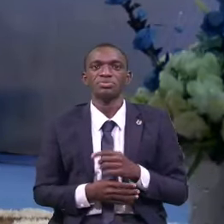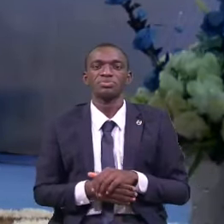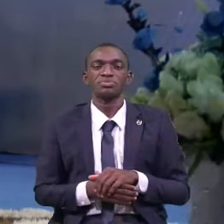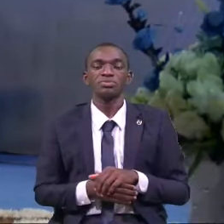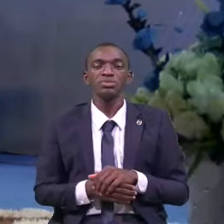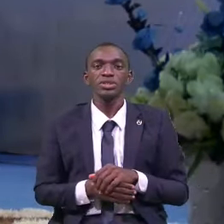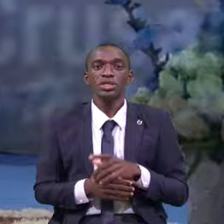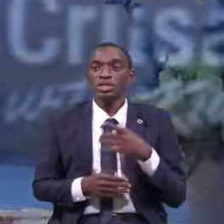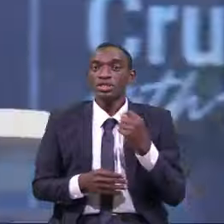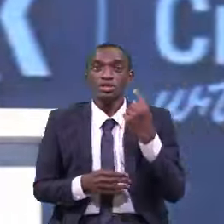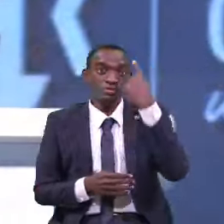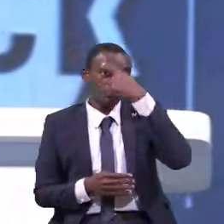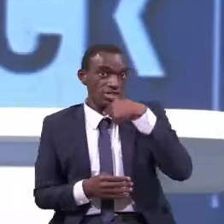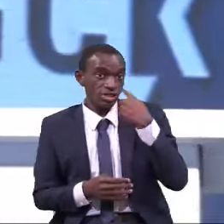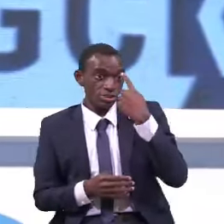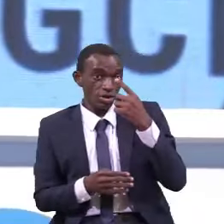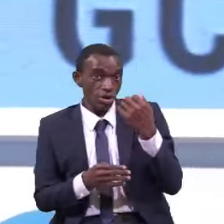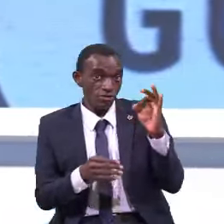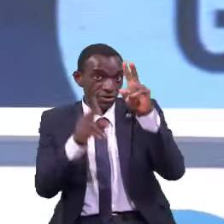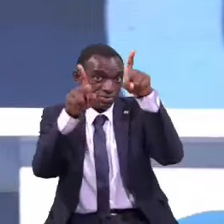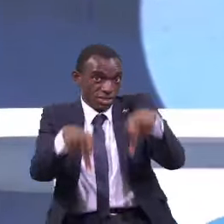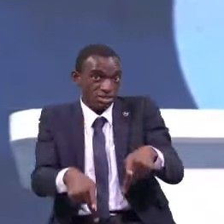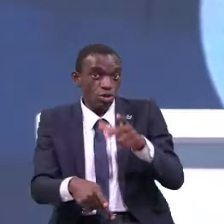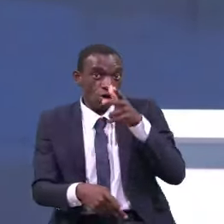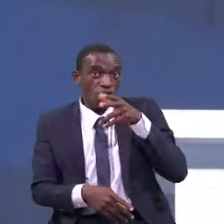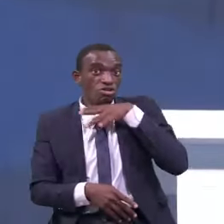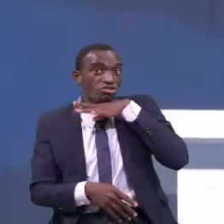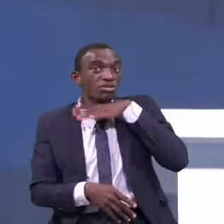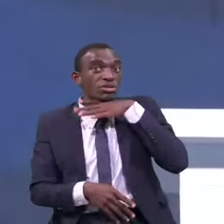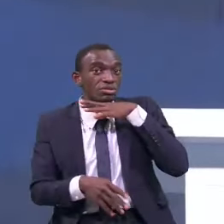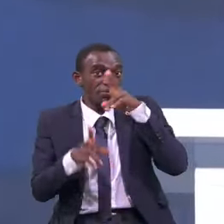The countenance of a corrupt person will change in him.